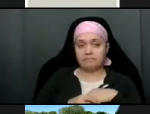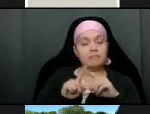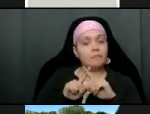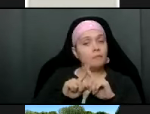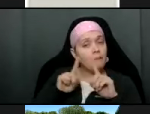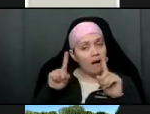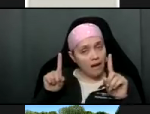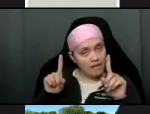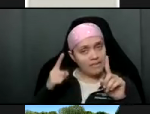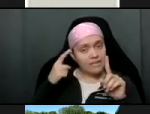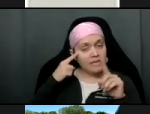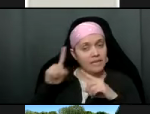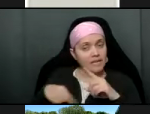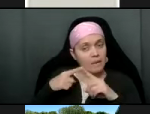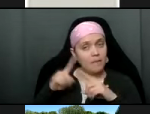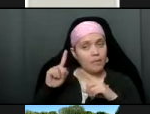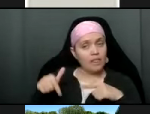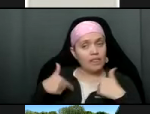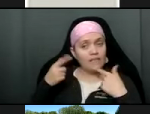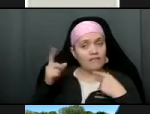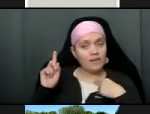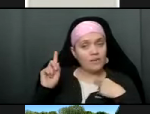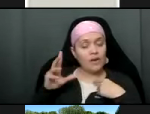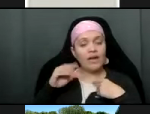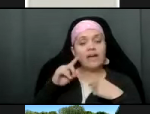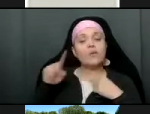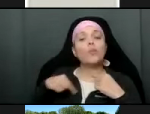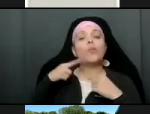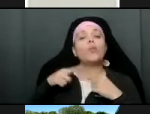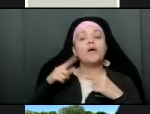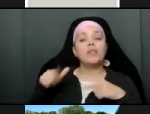But think about where they were living and when they were living.